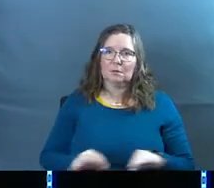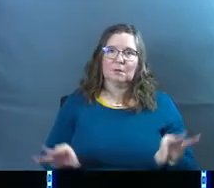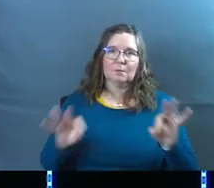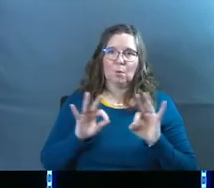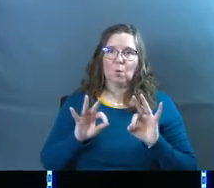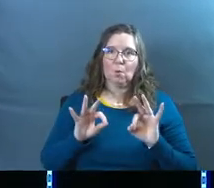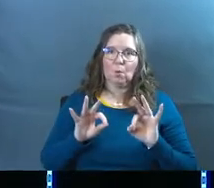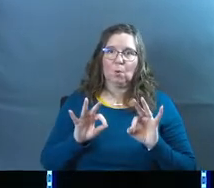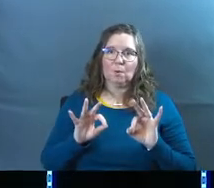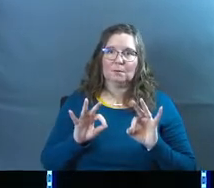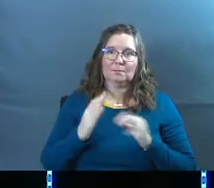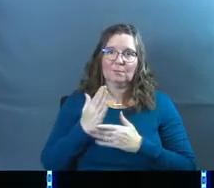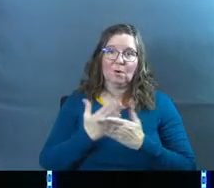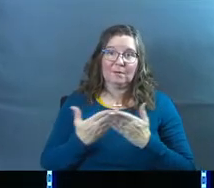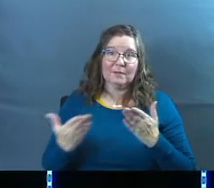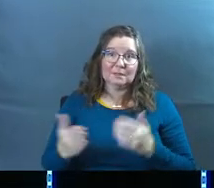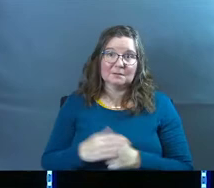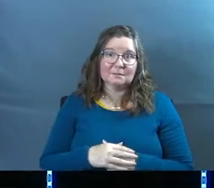important side to things.